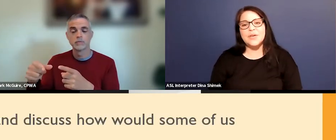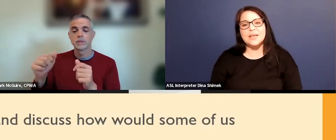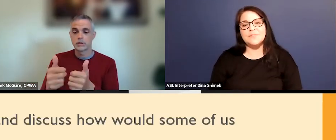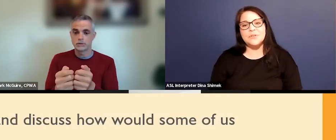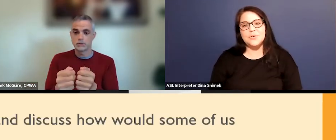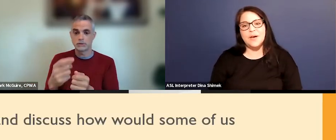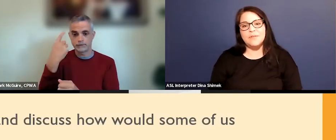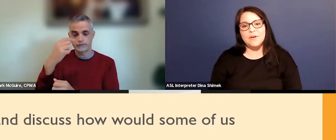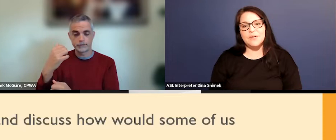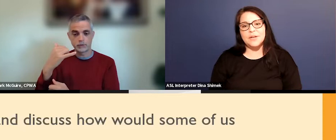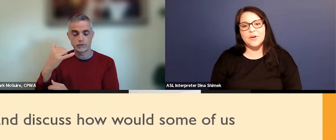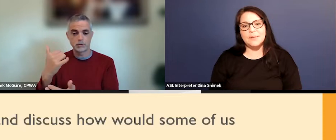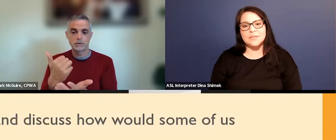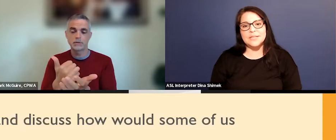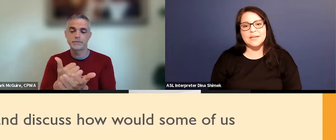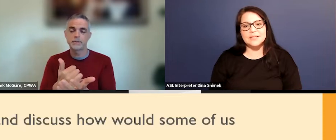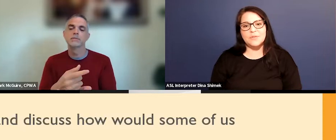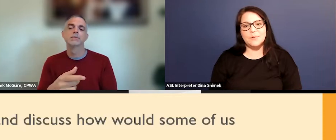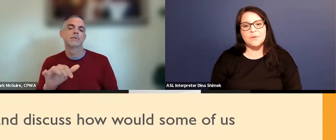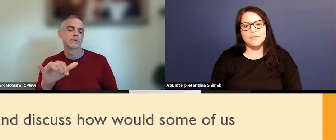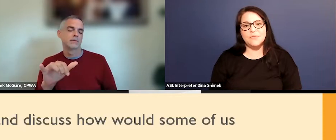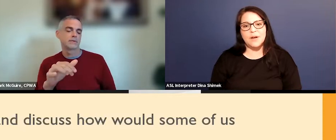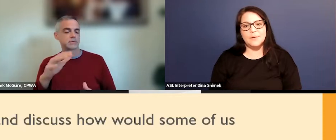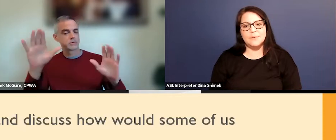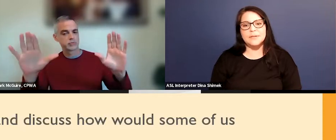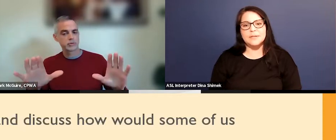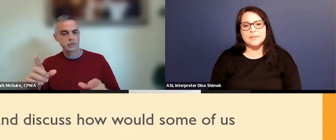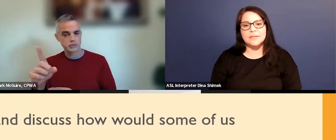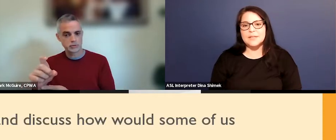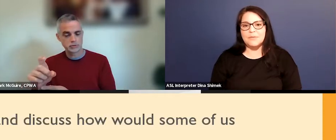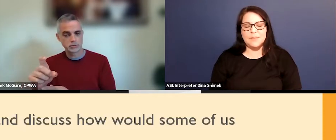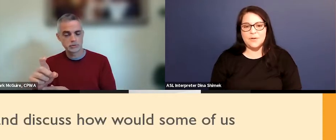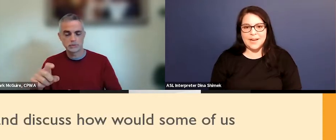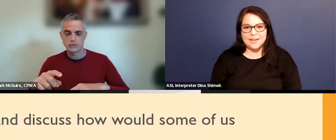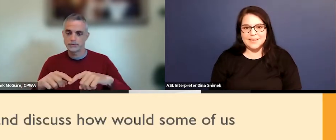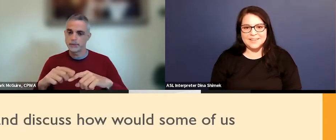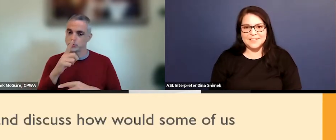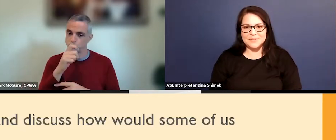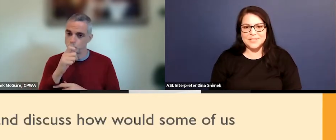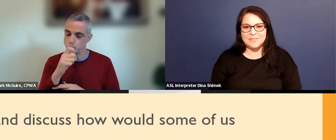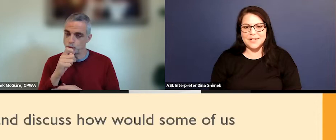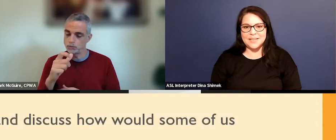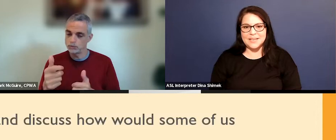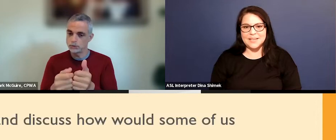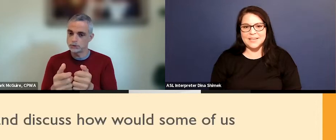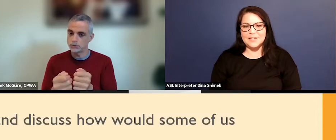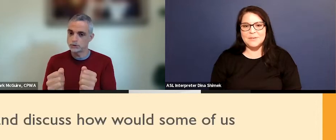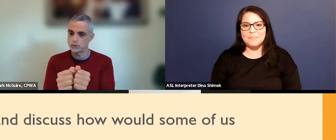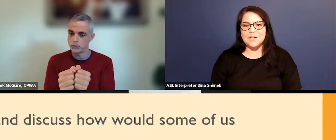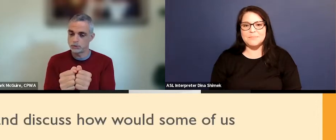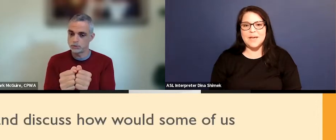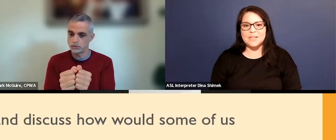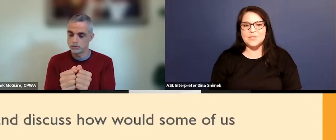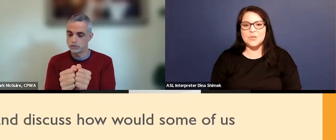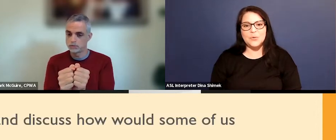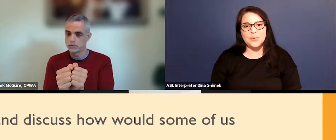So yes, if you do have a phone and you're able to text someone from your phone for help, that would be great, most definitely. But